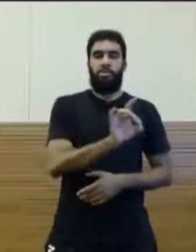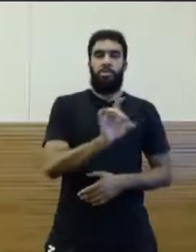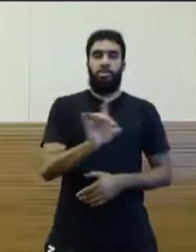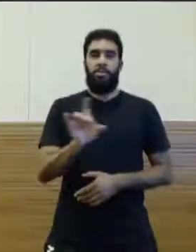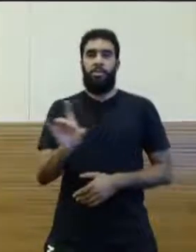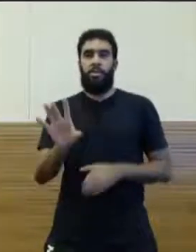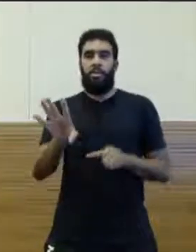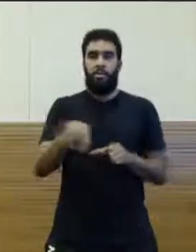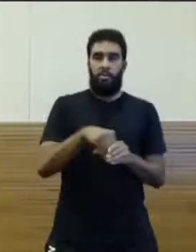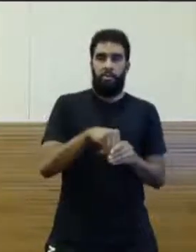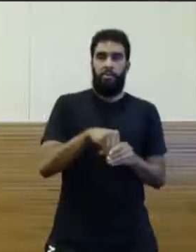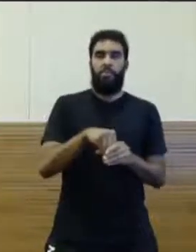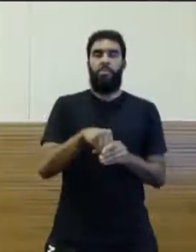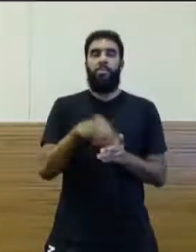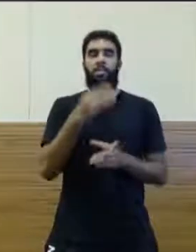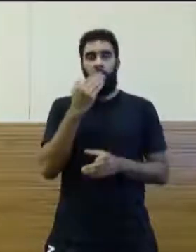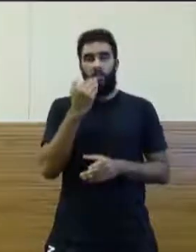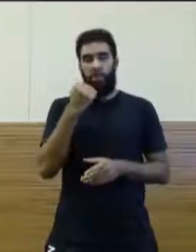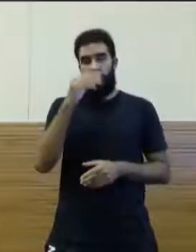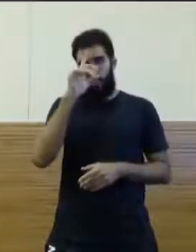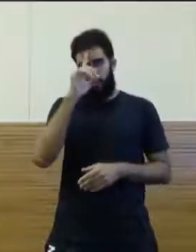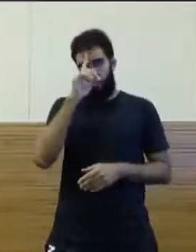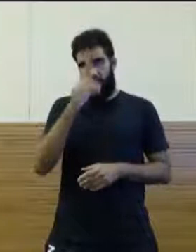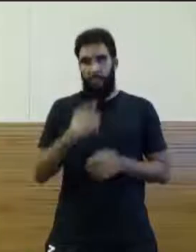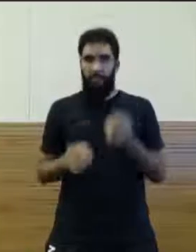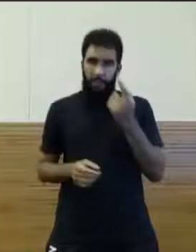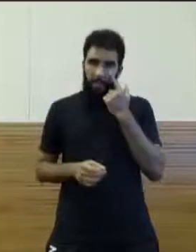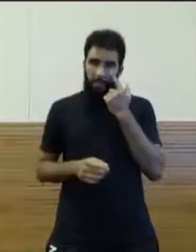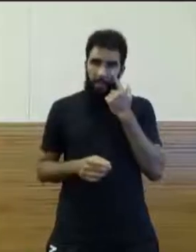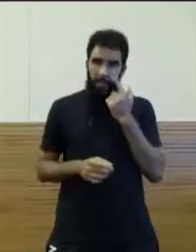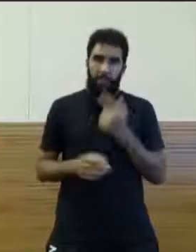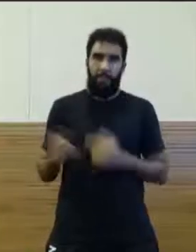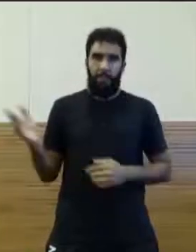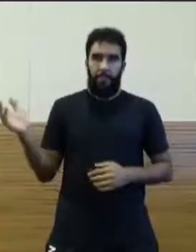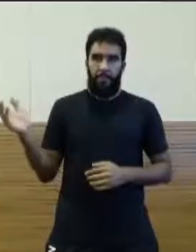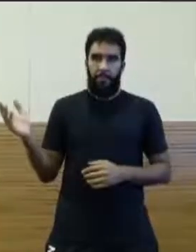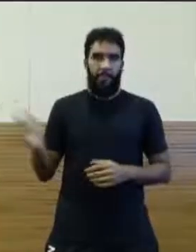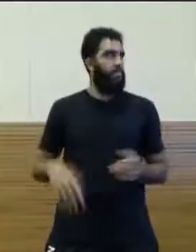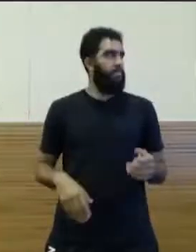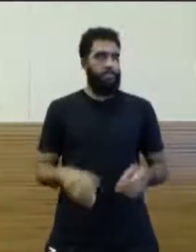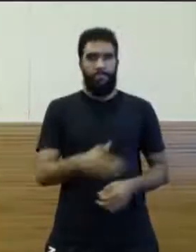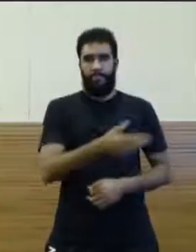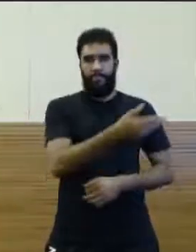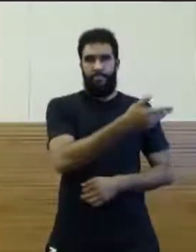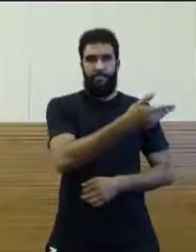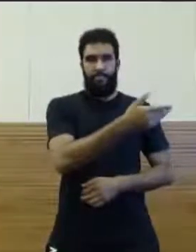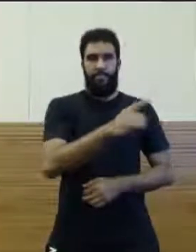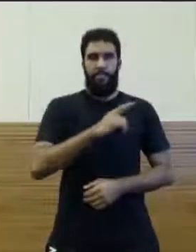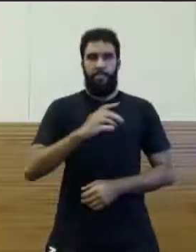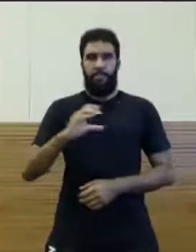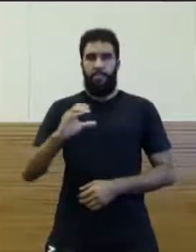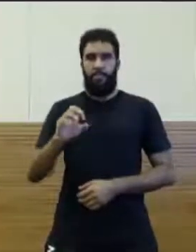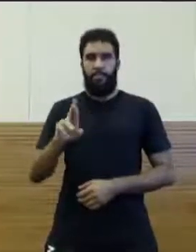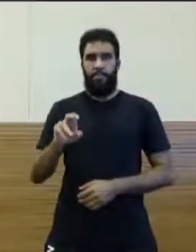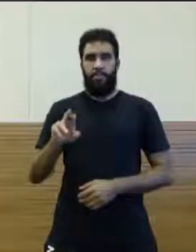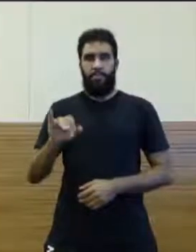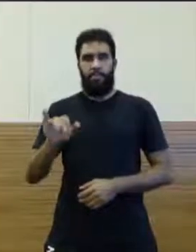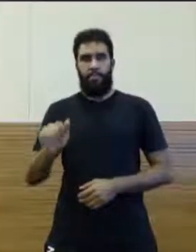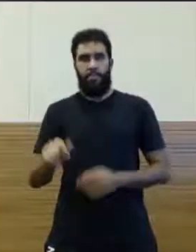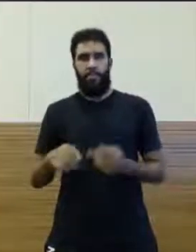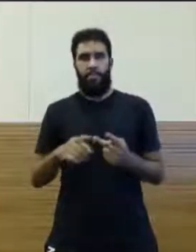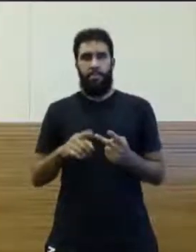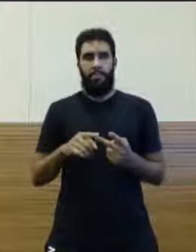each, and should be included in daily meals. Besides the groups, we have here the